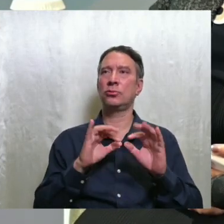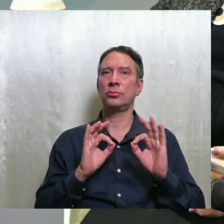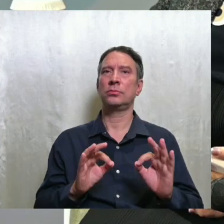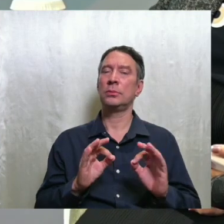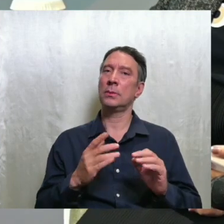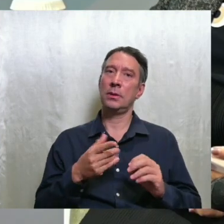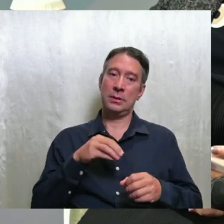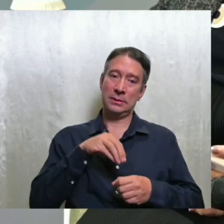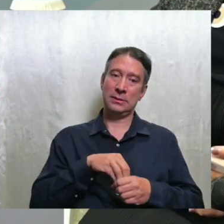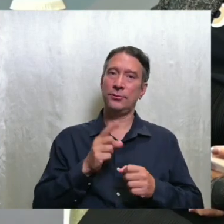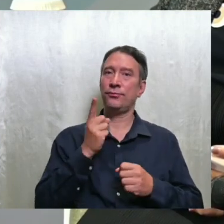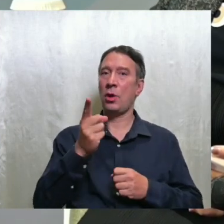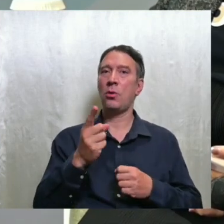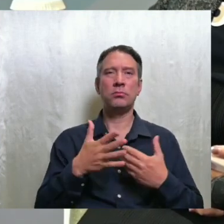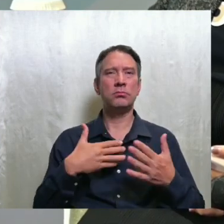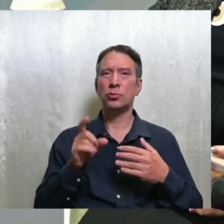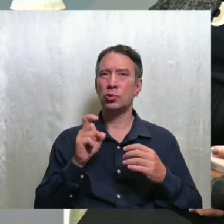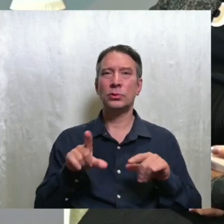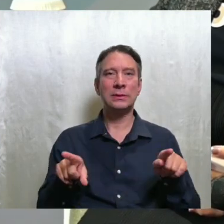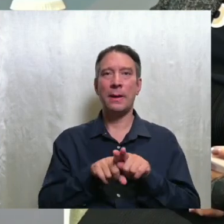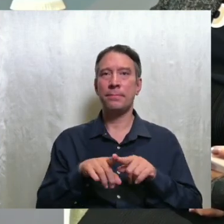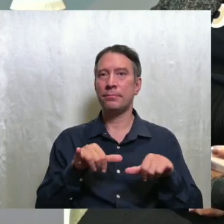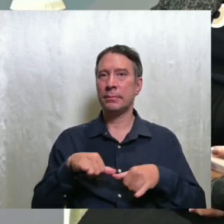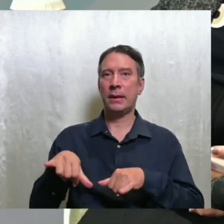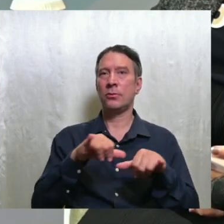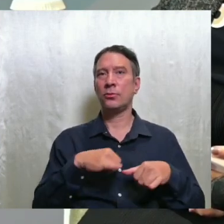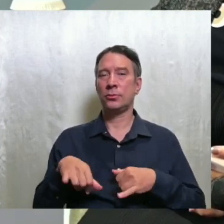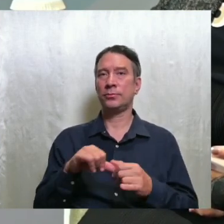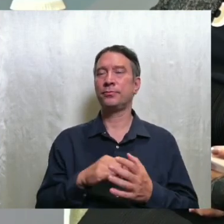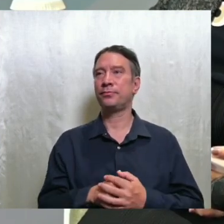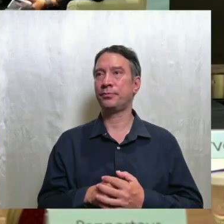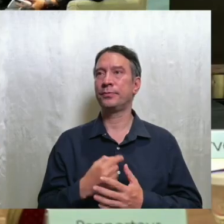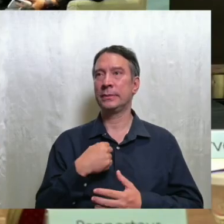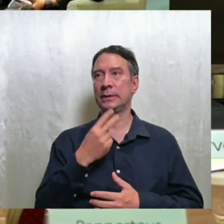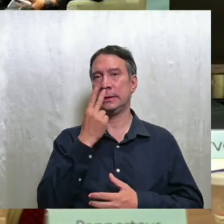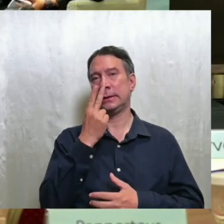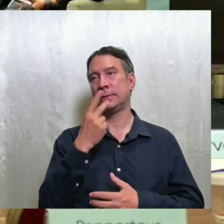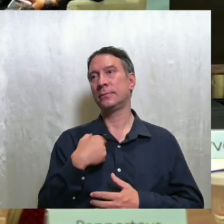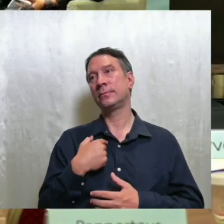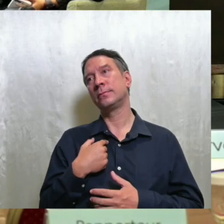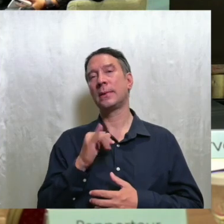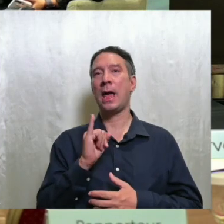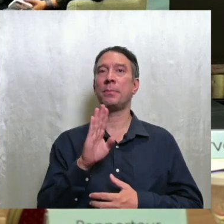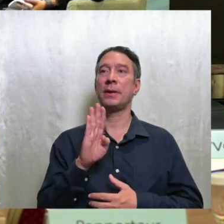together the whole cross-cutting element of upskilling when it comes to at least teacher training and